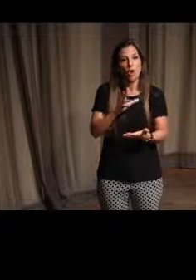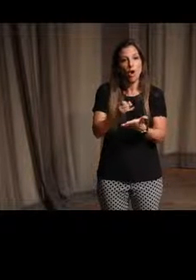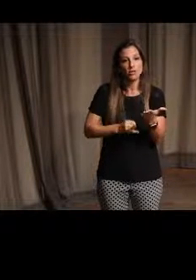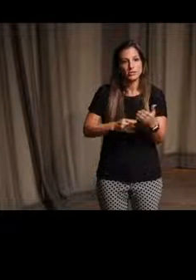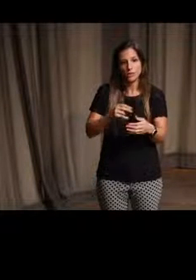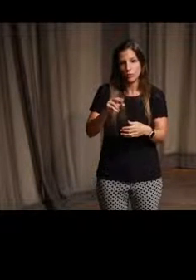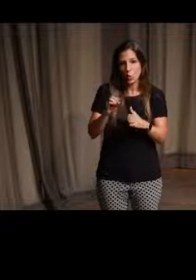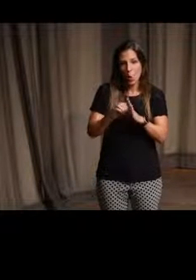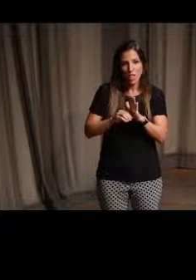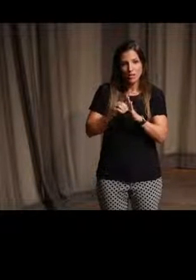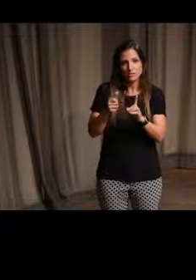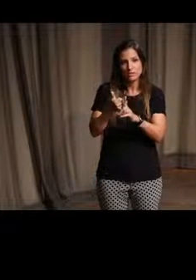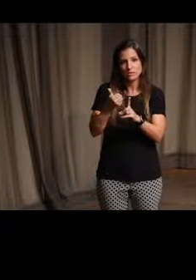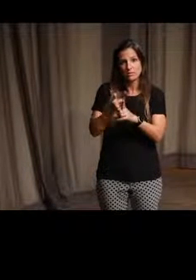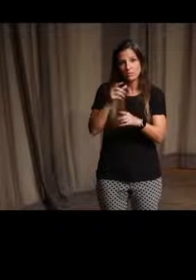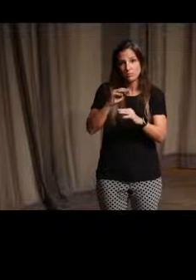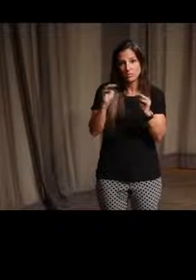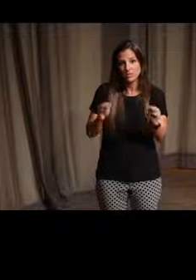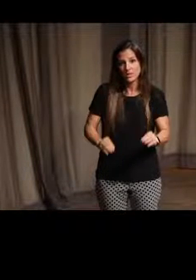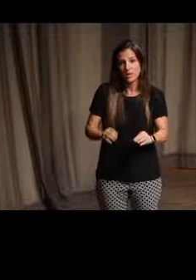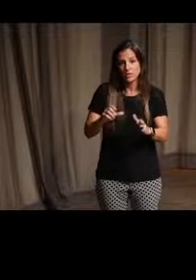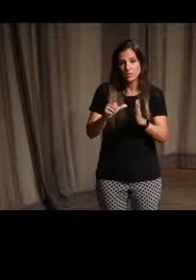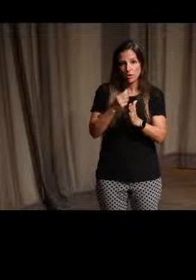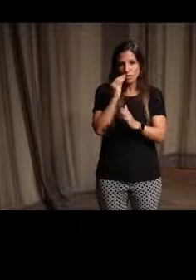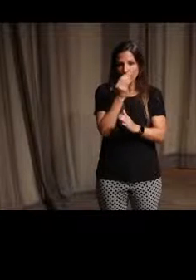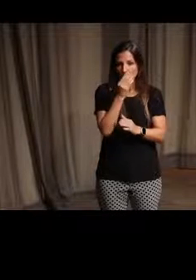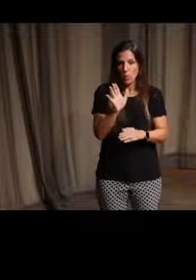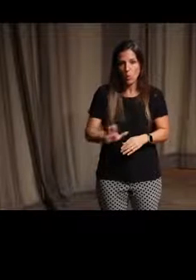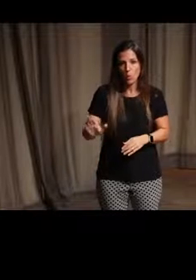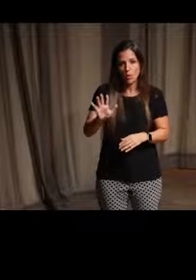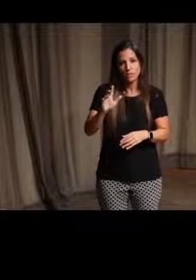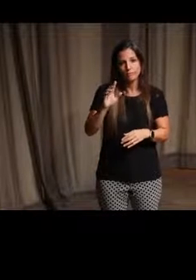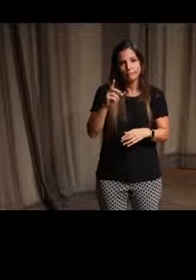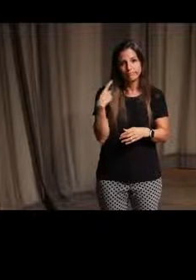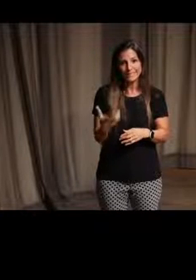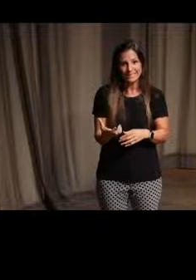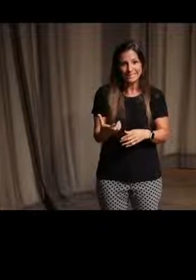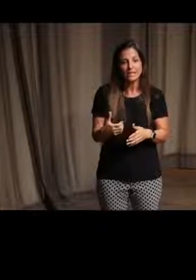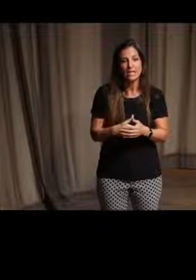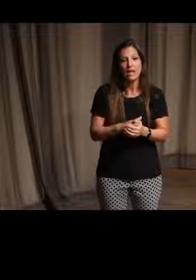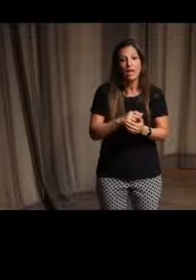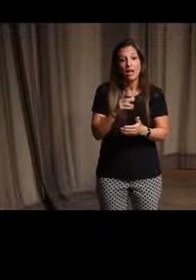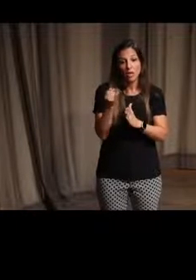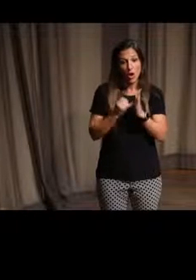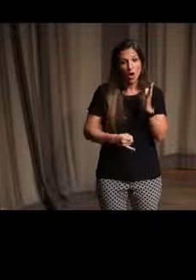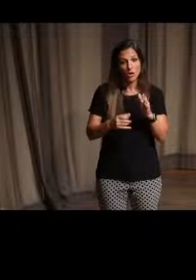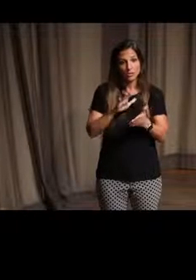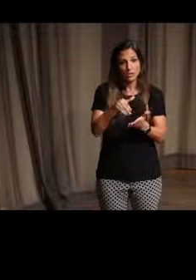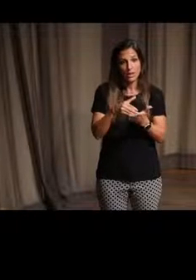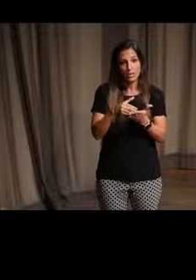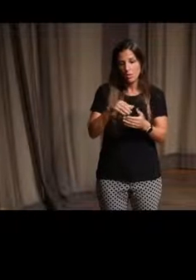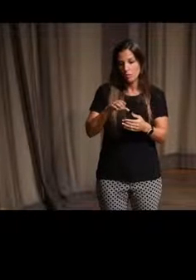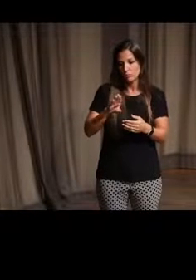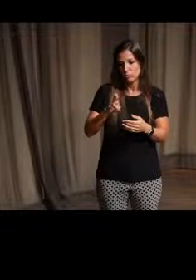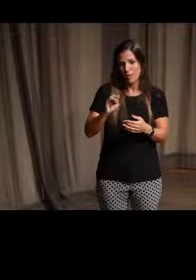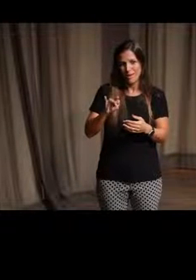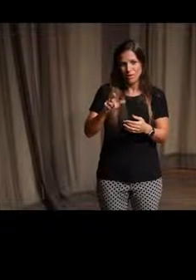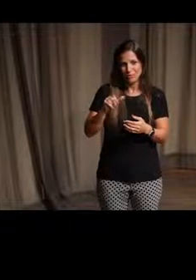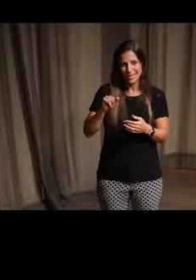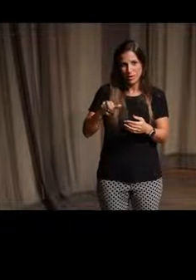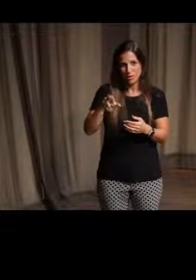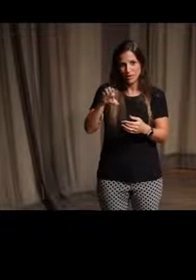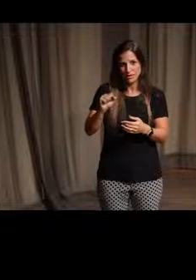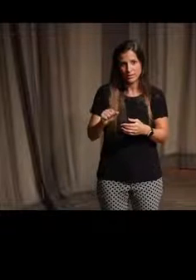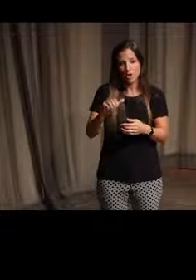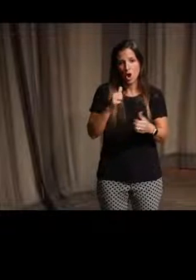the Hirshhorn Museum and Sculpture Garden in Washington, D.C., the Faina Art Center in Buenos Aires, Argentina, and